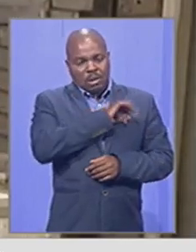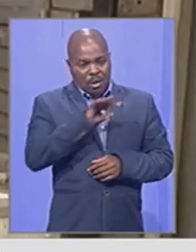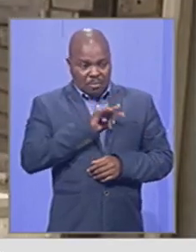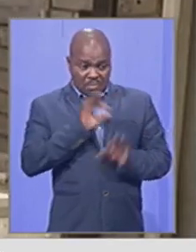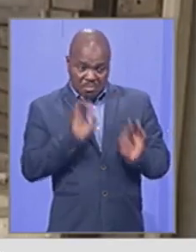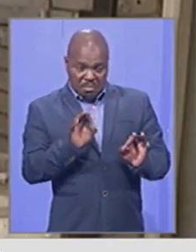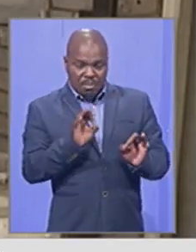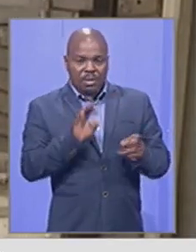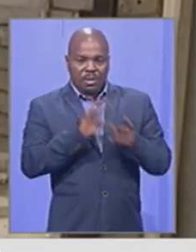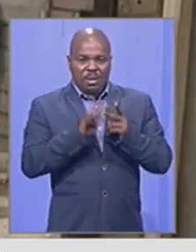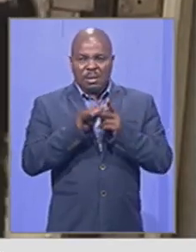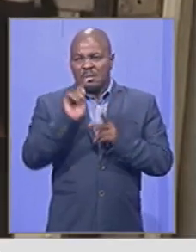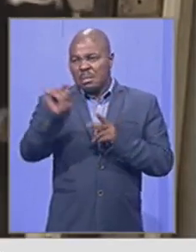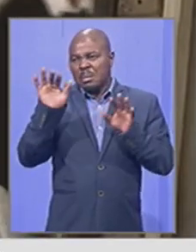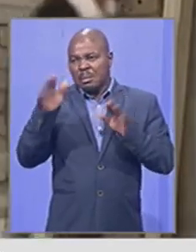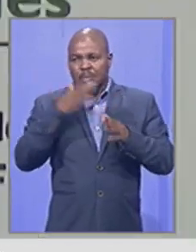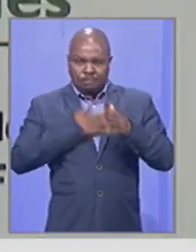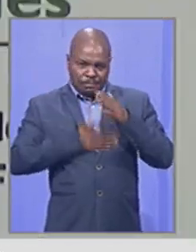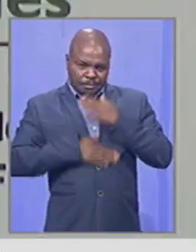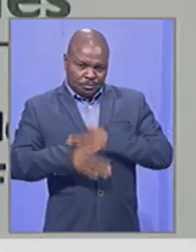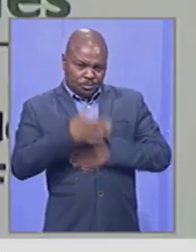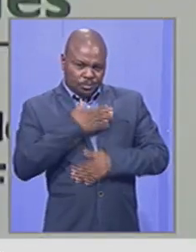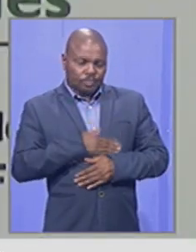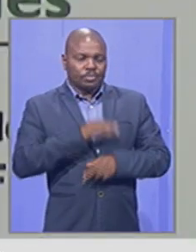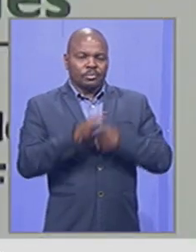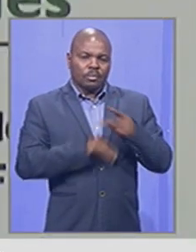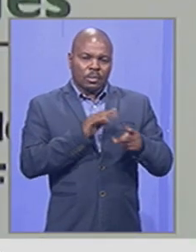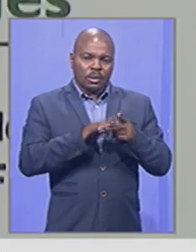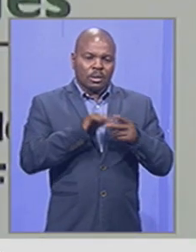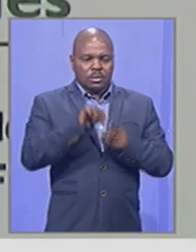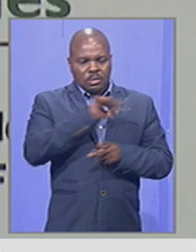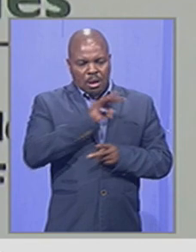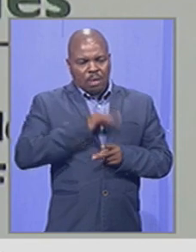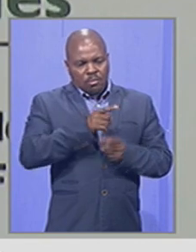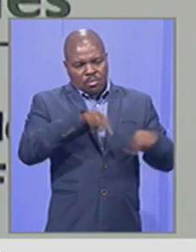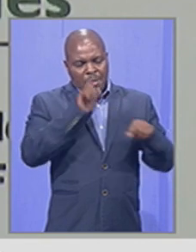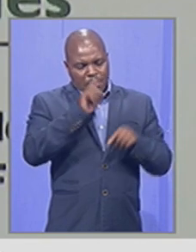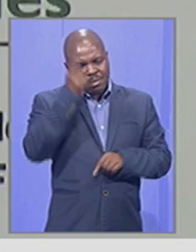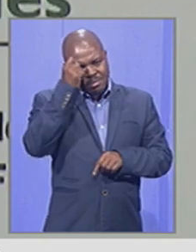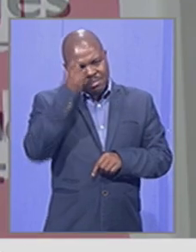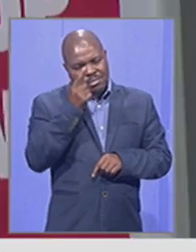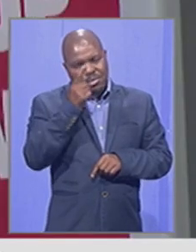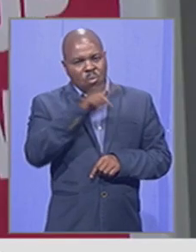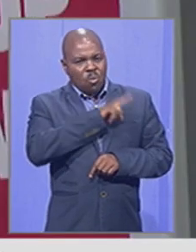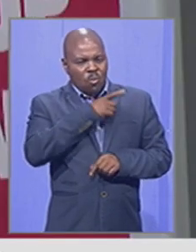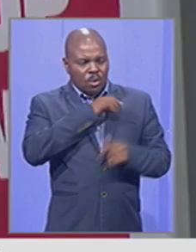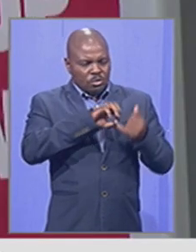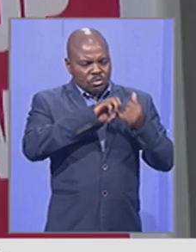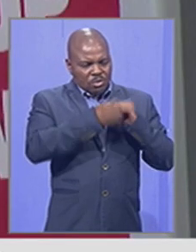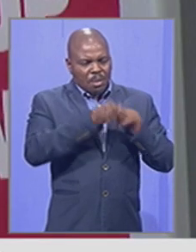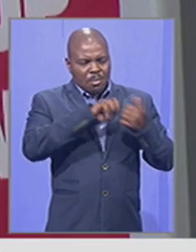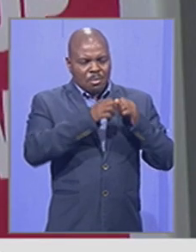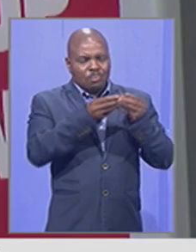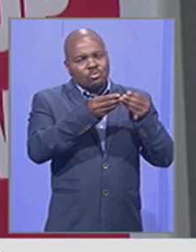go badirisi gore ba nne le bopelotelele le go badiri gore ba tlhaloganye jaaka e ntse e le ka go siamisa bothata jono.